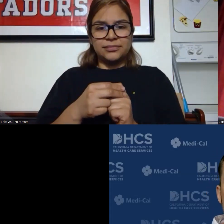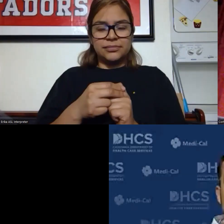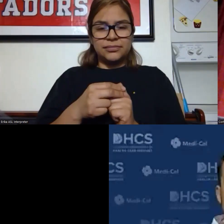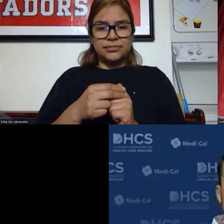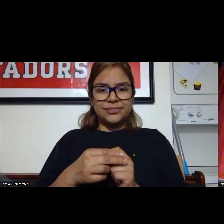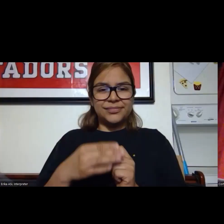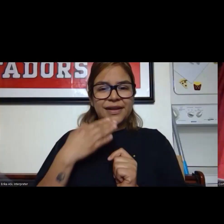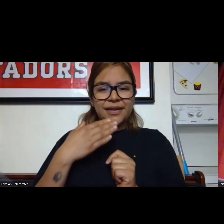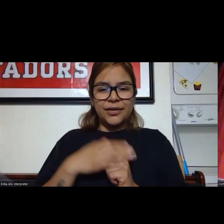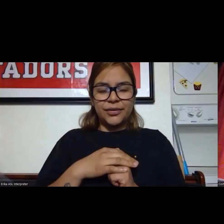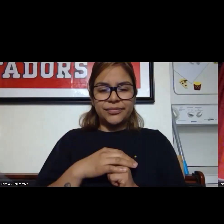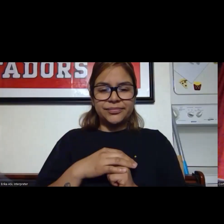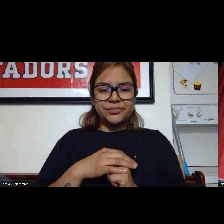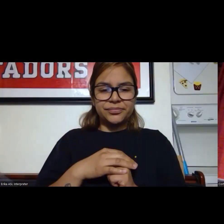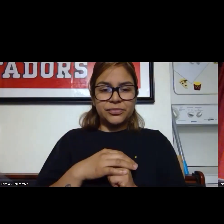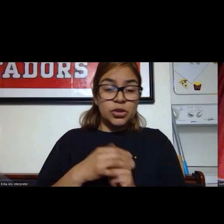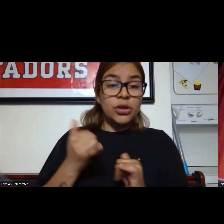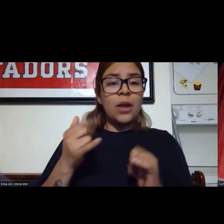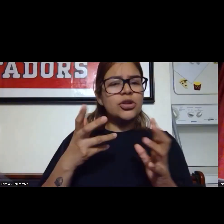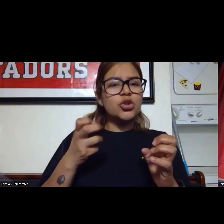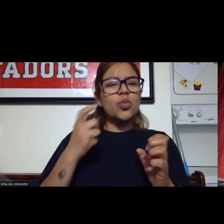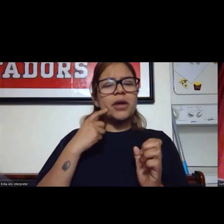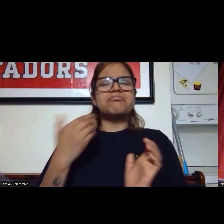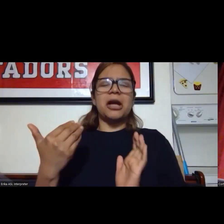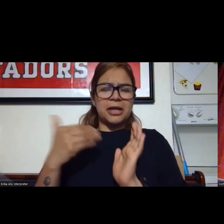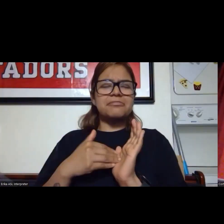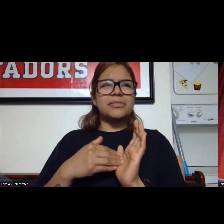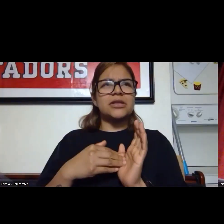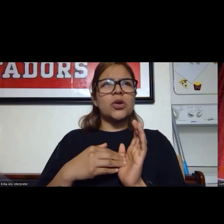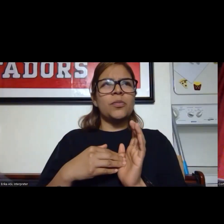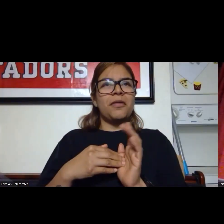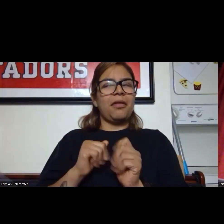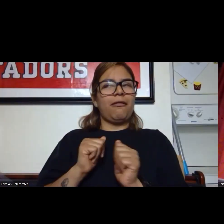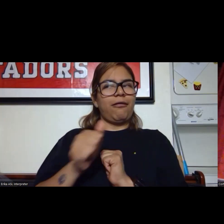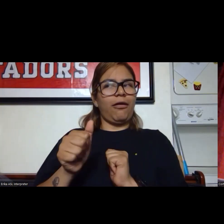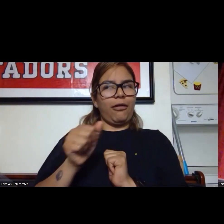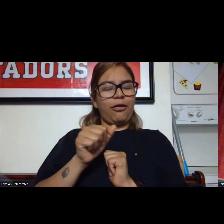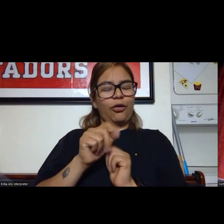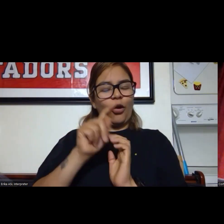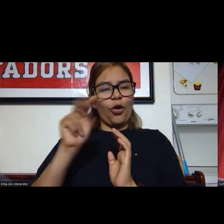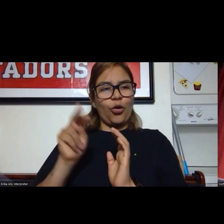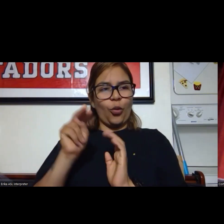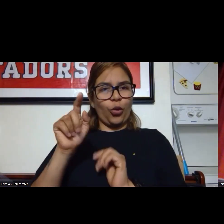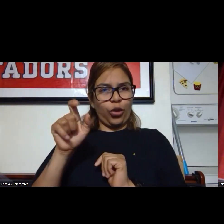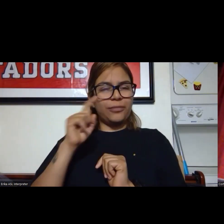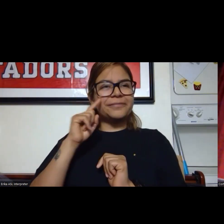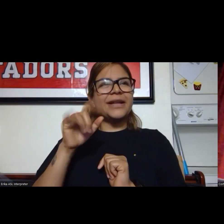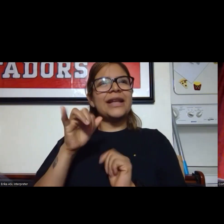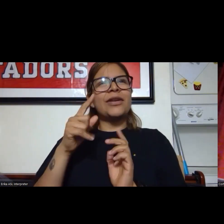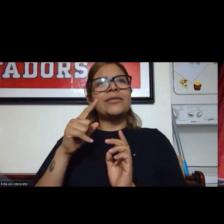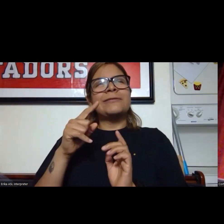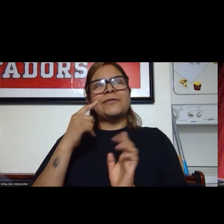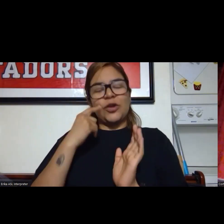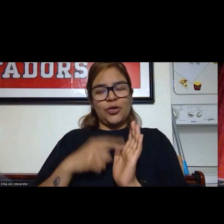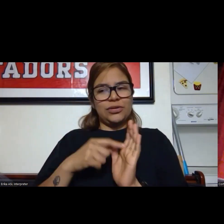Thank you. I just want to reiterate that the far north rural geographic areas were constantly left